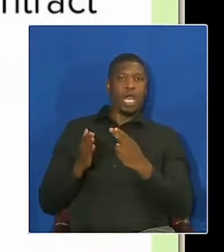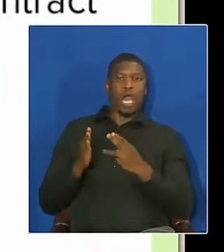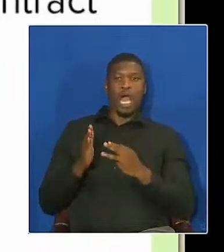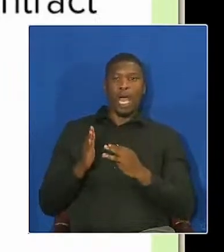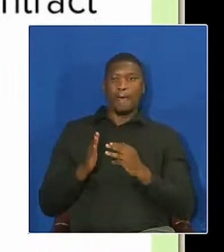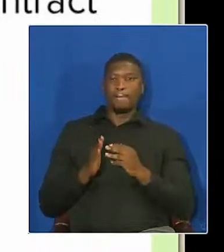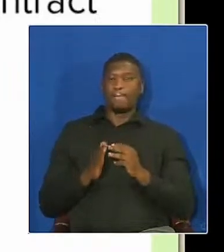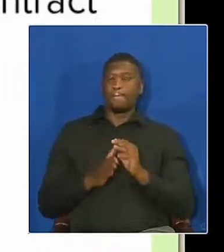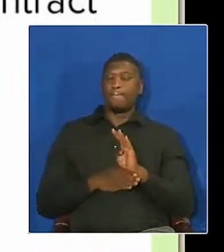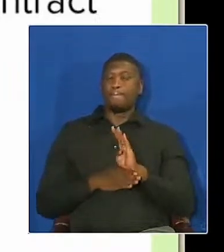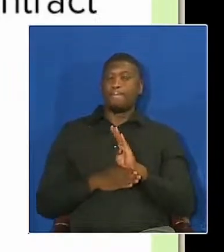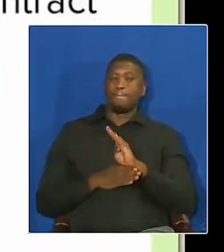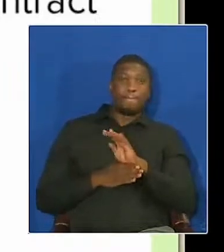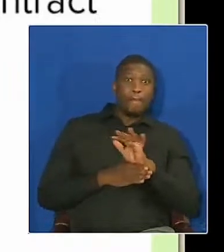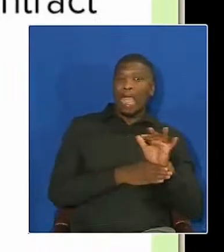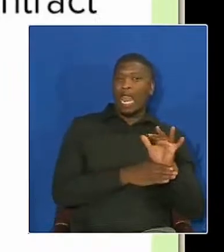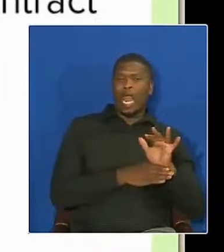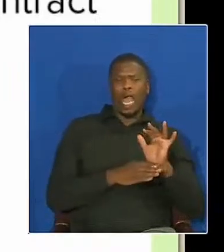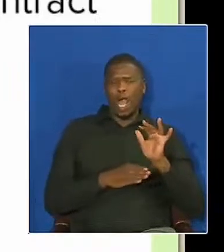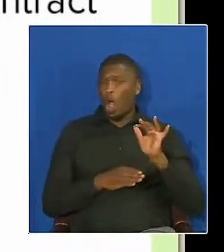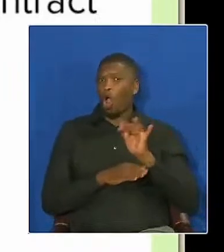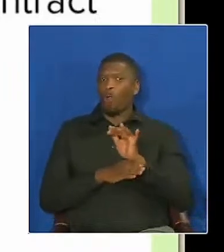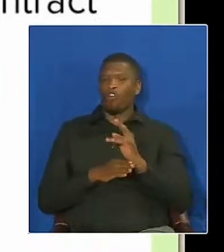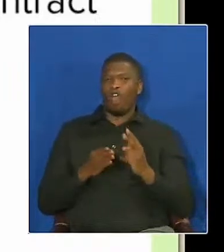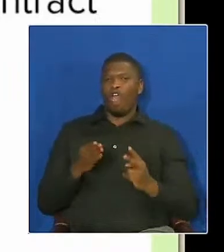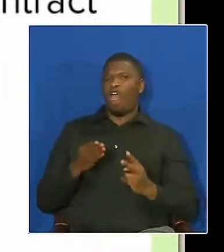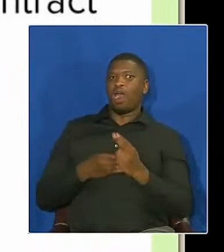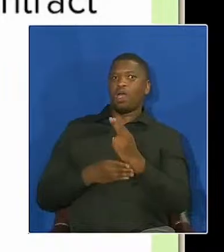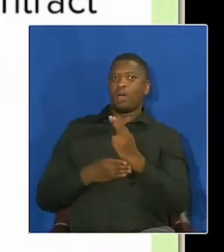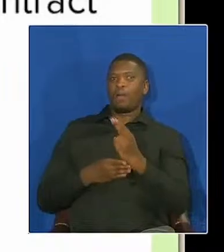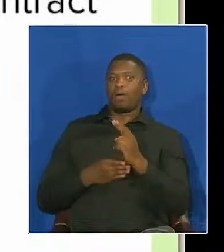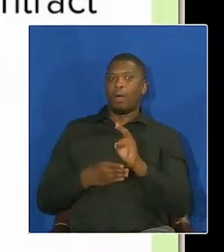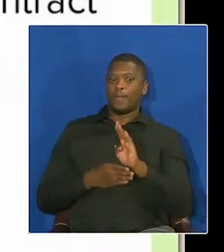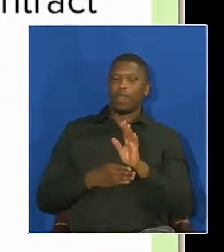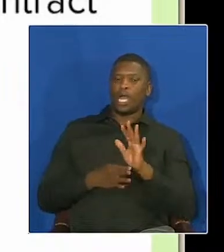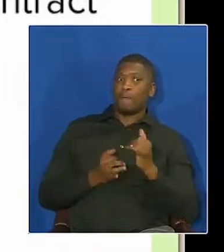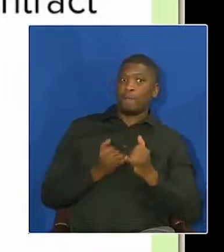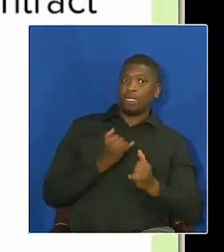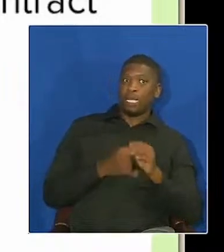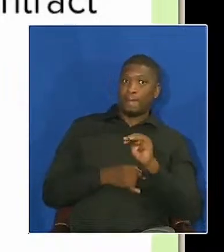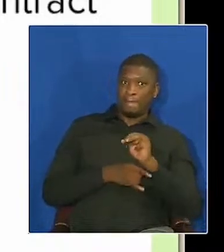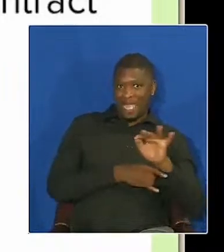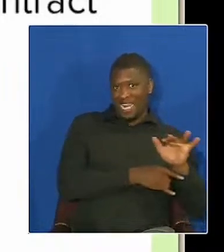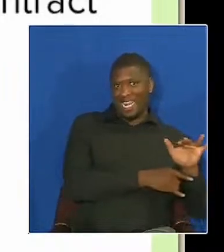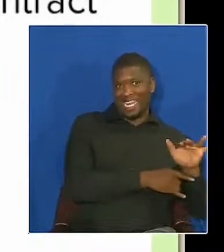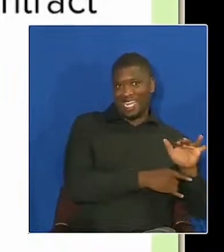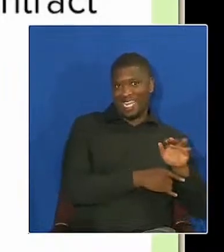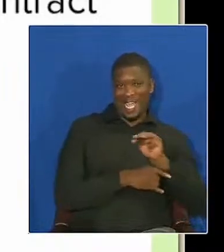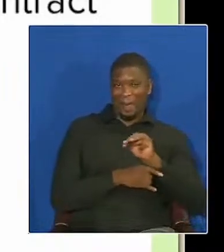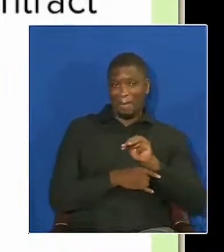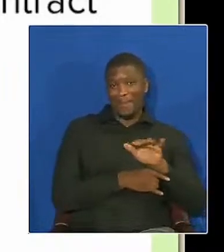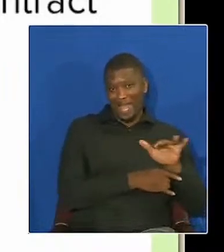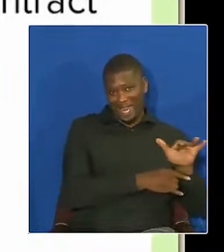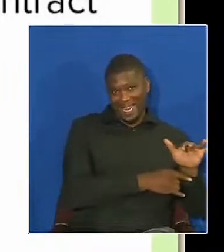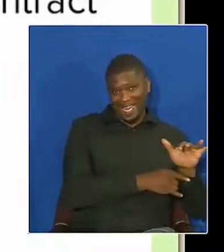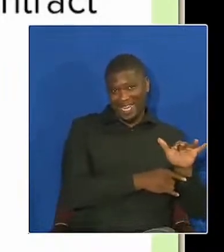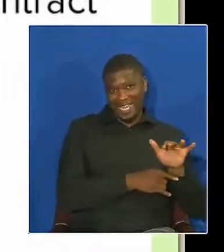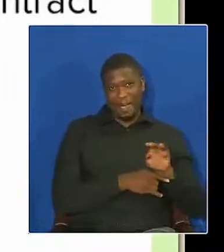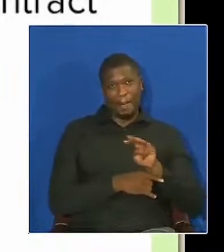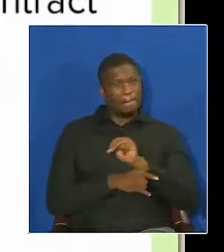multi-billion rand contract to provide health. Million. Not billion.